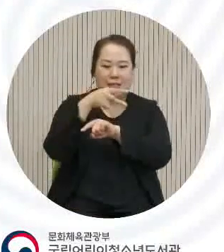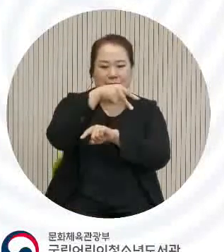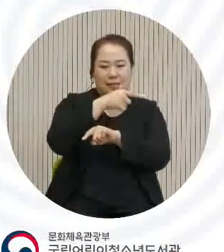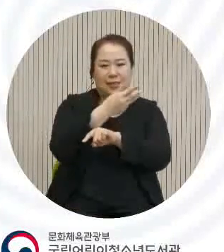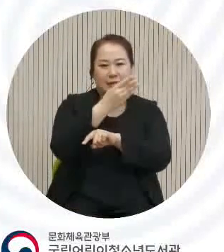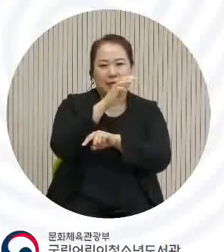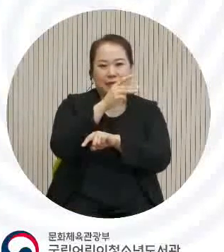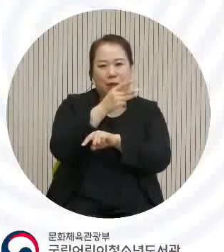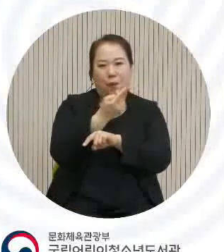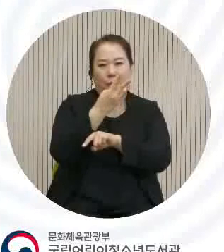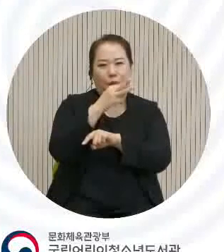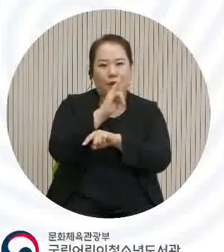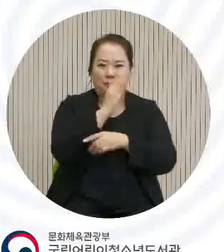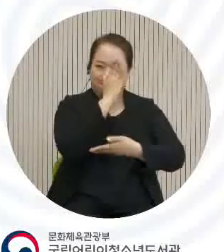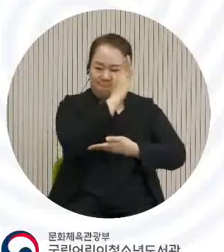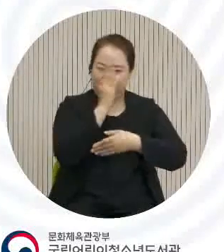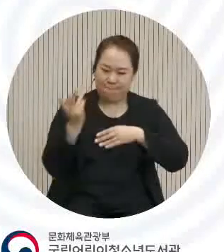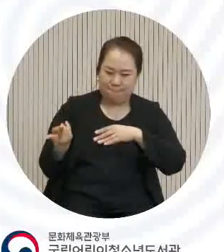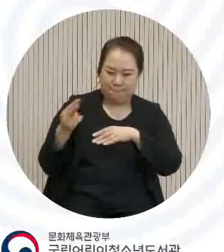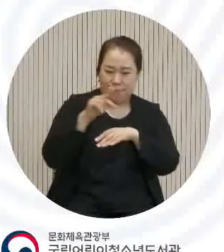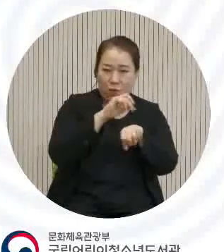story.